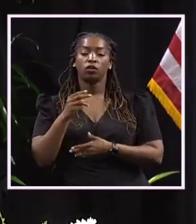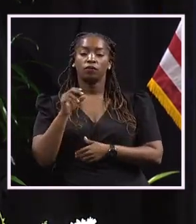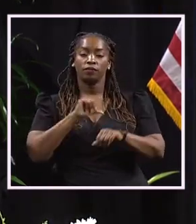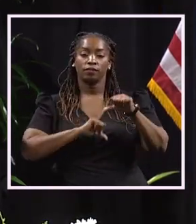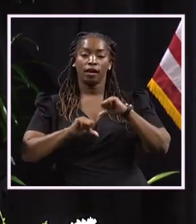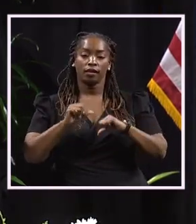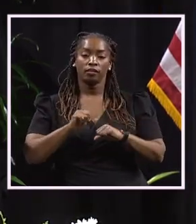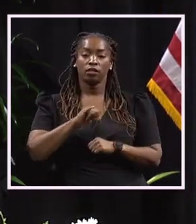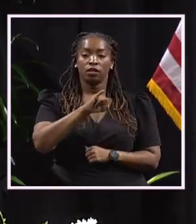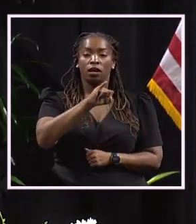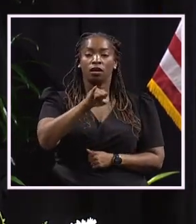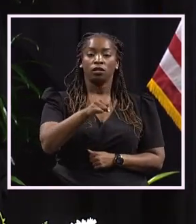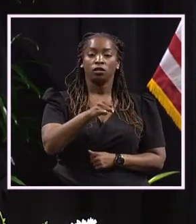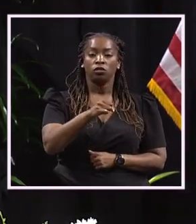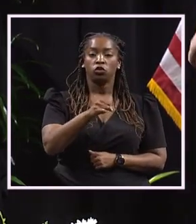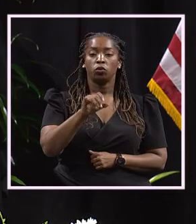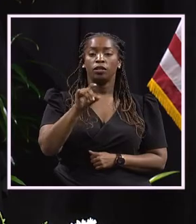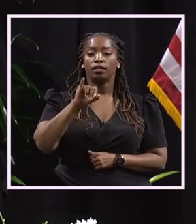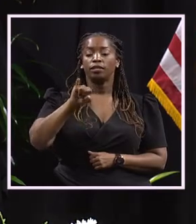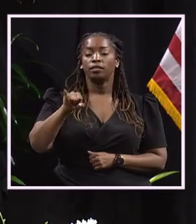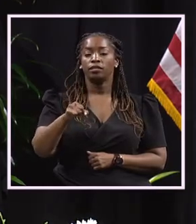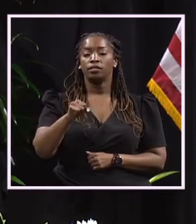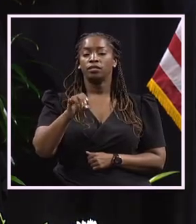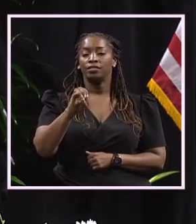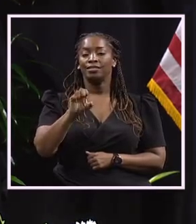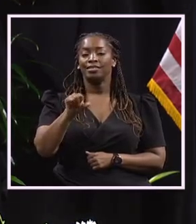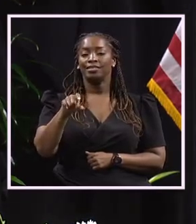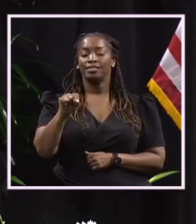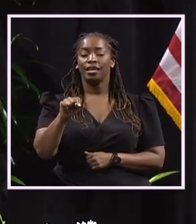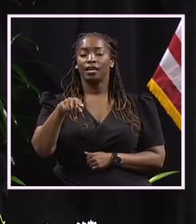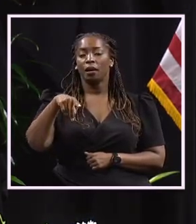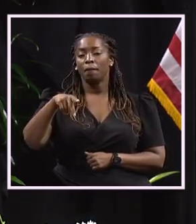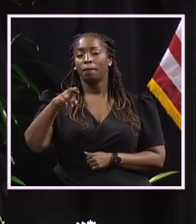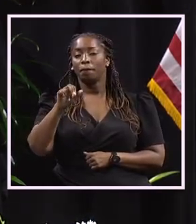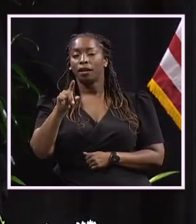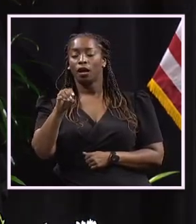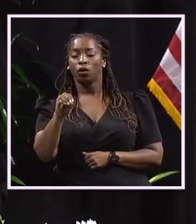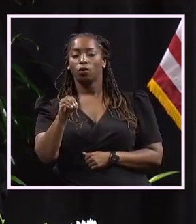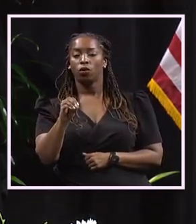Judith Ann Gisette Prado, Master of Science.